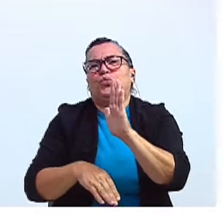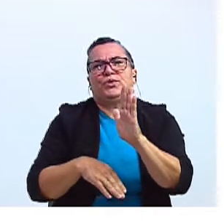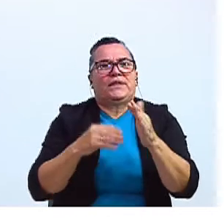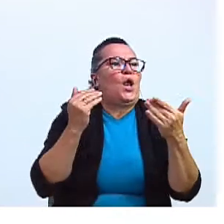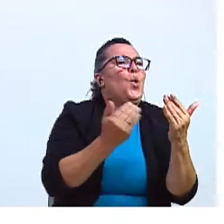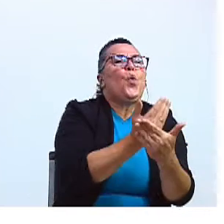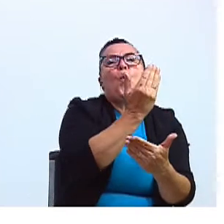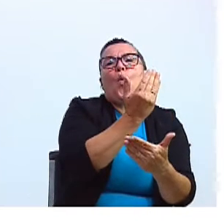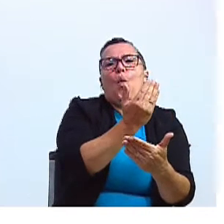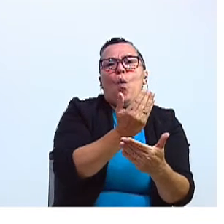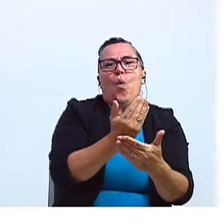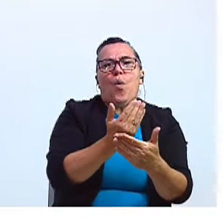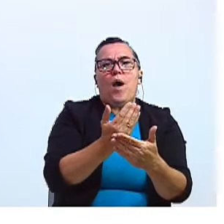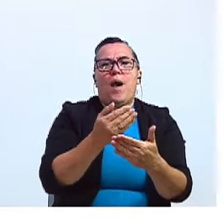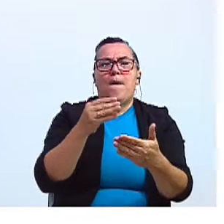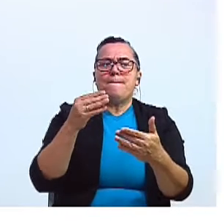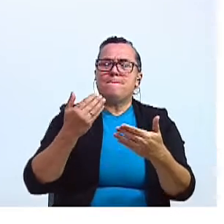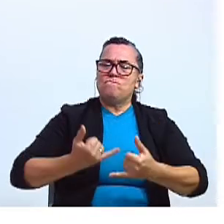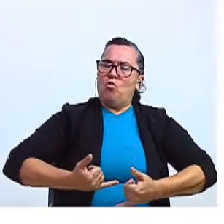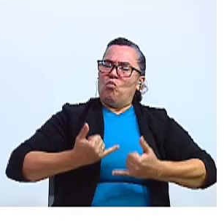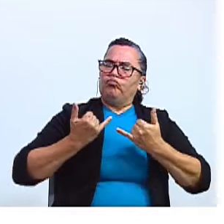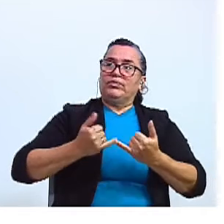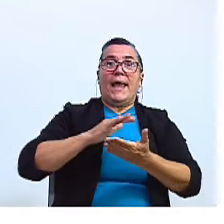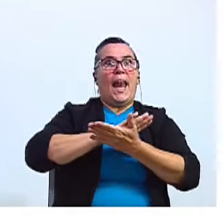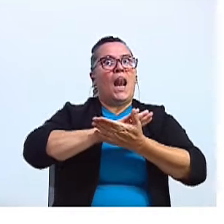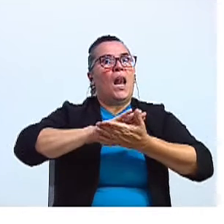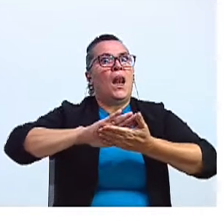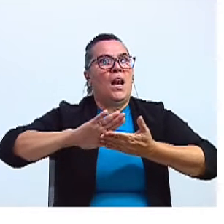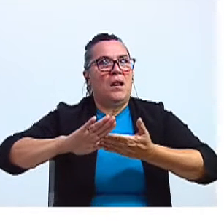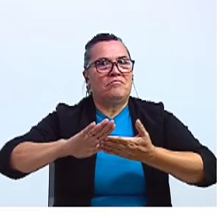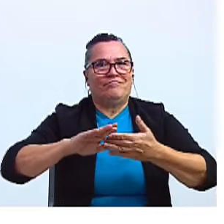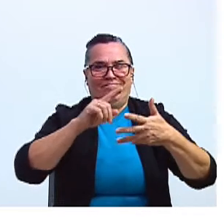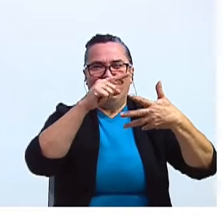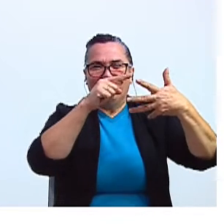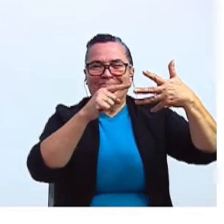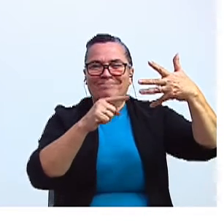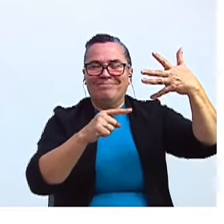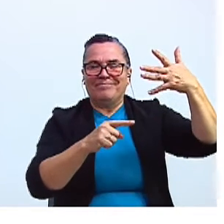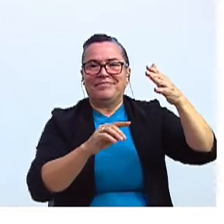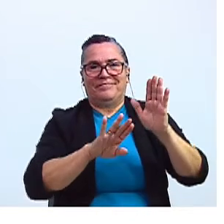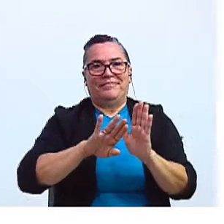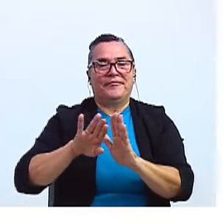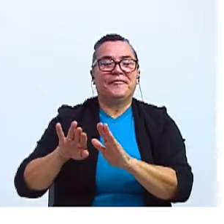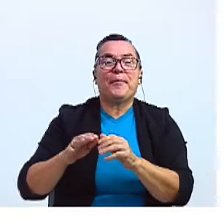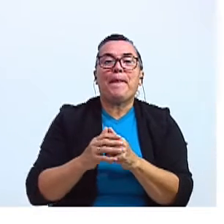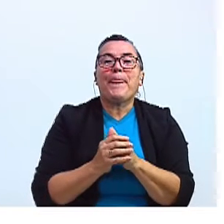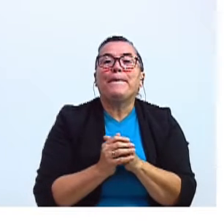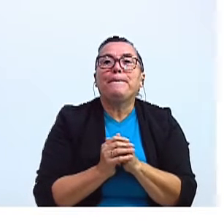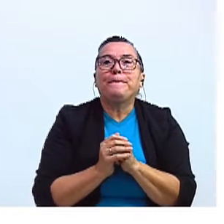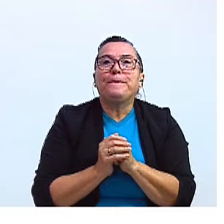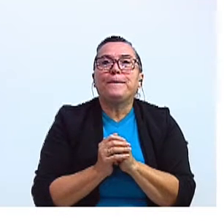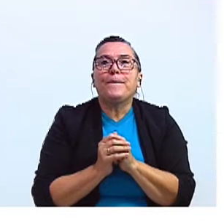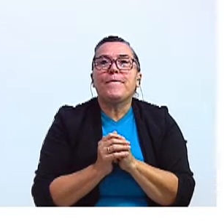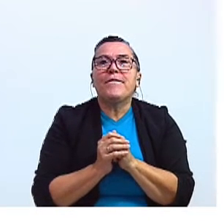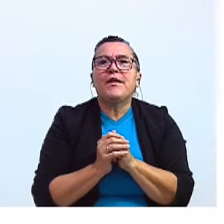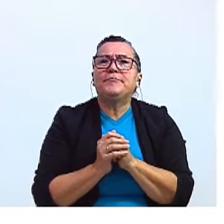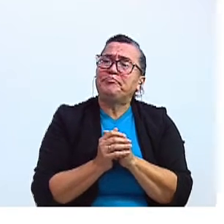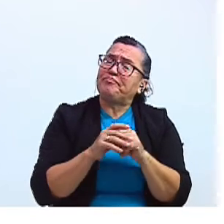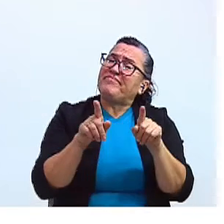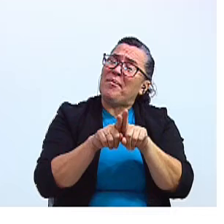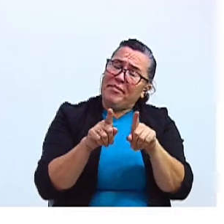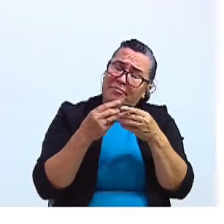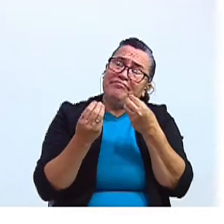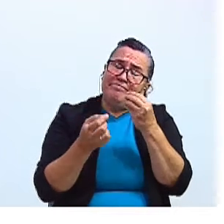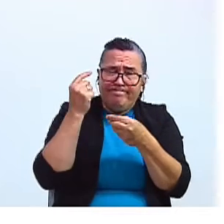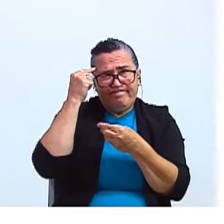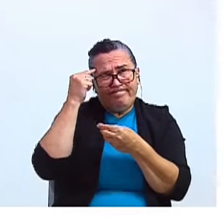new, modern, clean. Excellent, very good. Next one. Okay, and you are going to